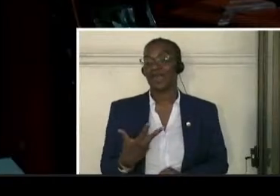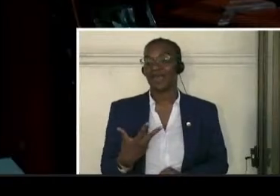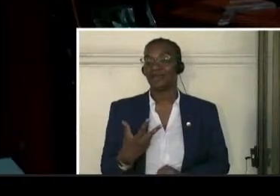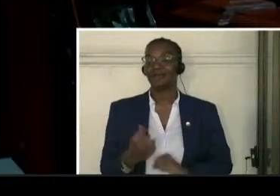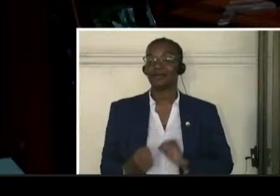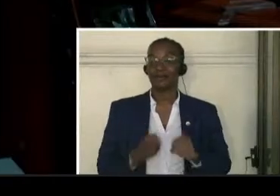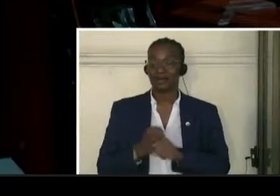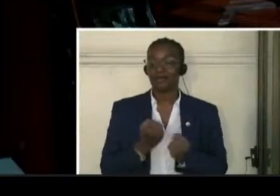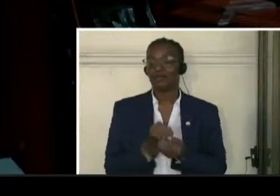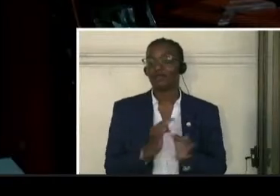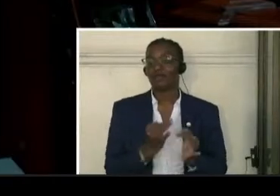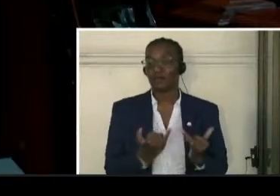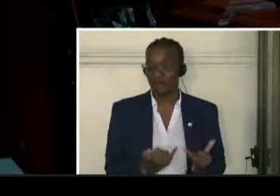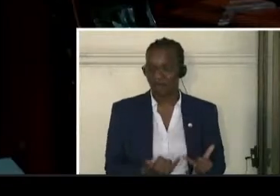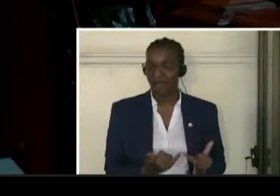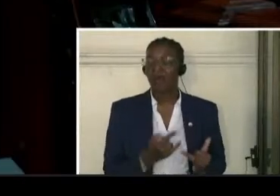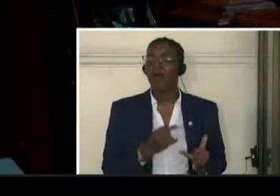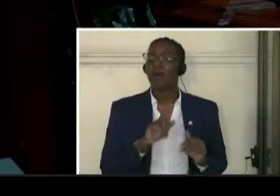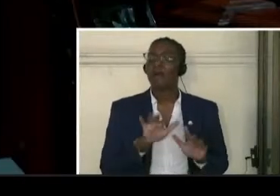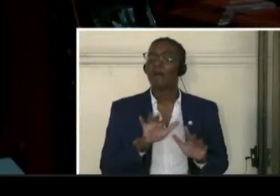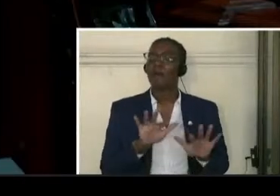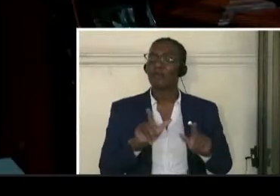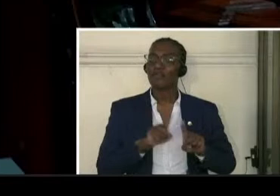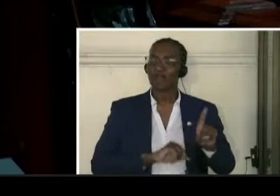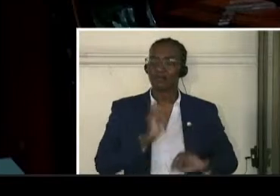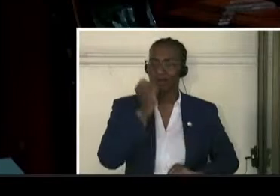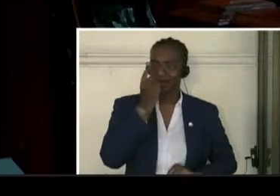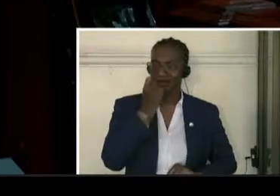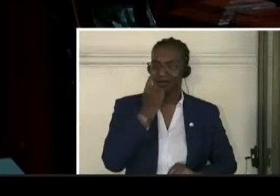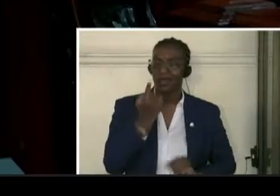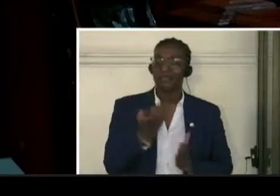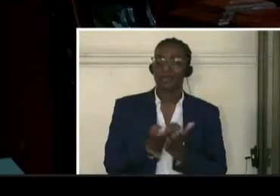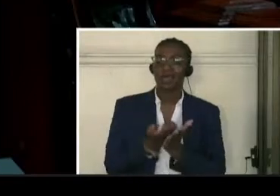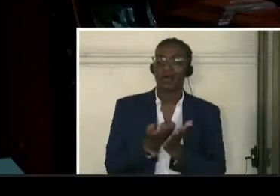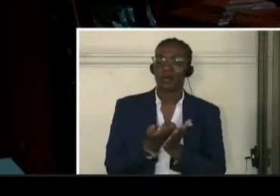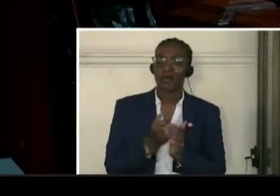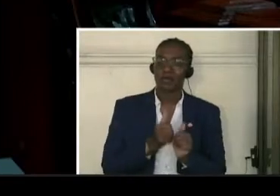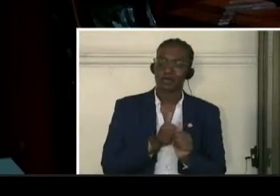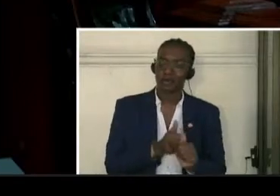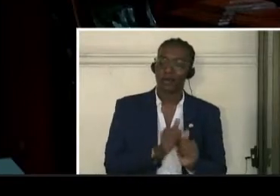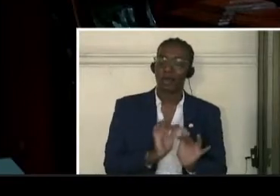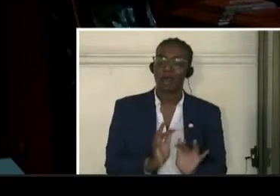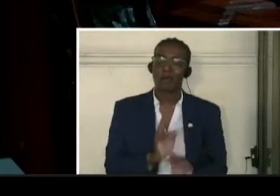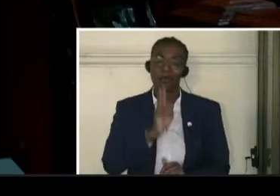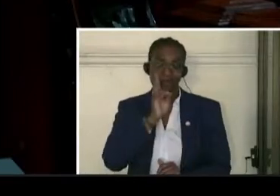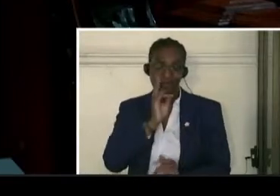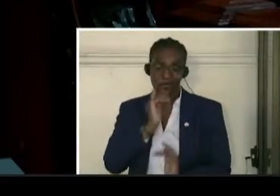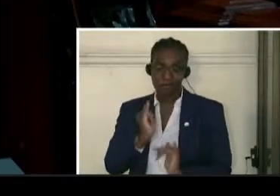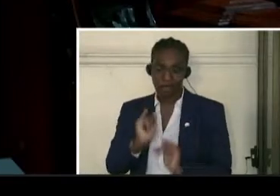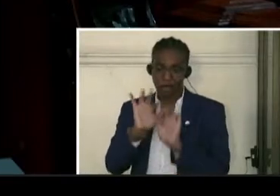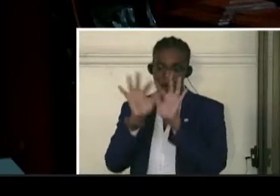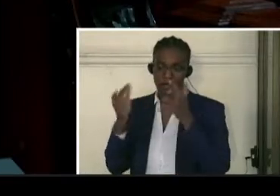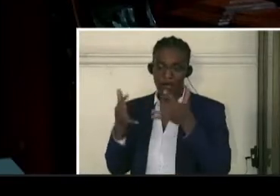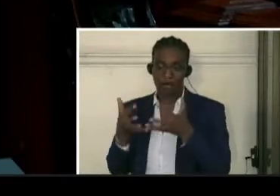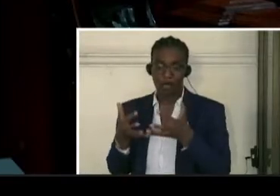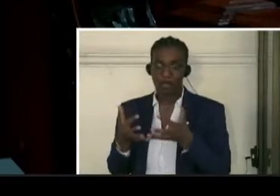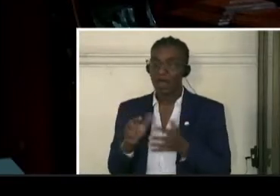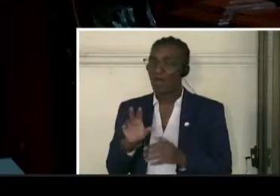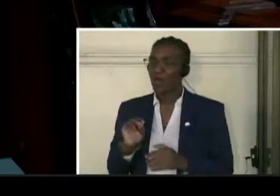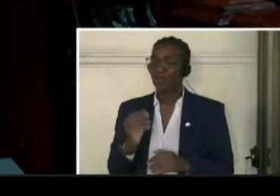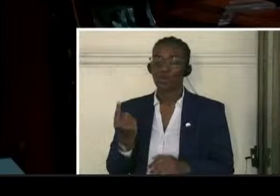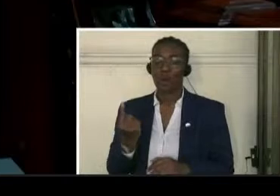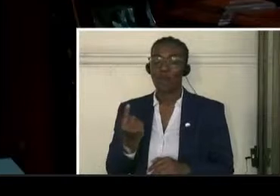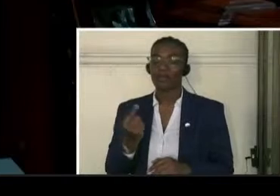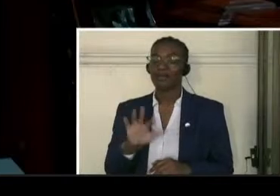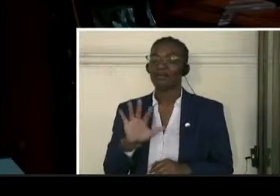to understand and accept the change in economic patterns that we see in the world, not only in South Africa, which